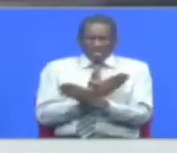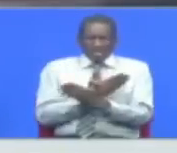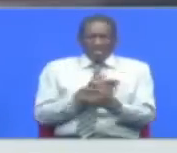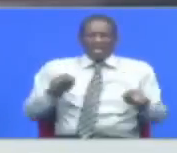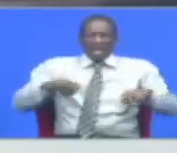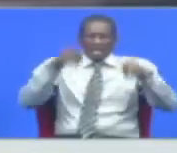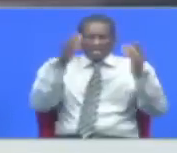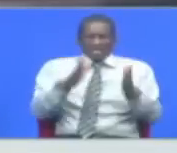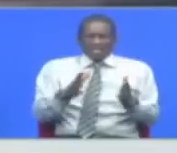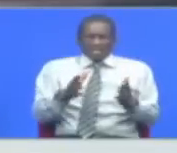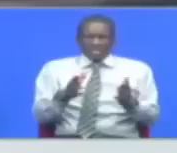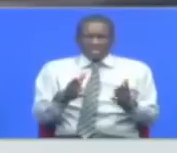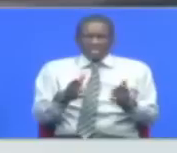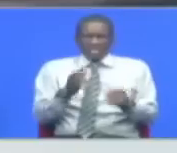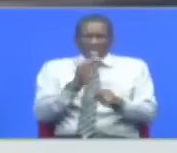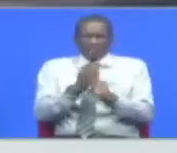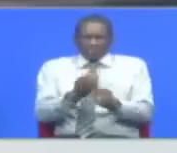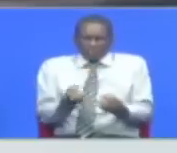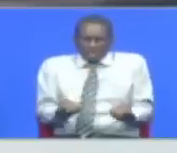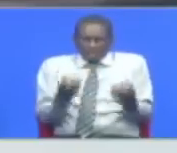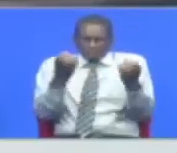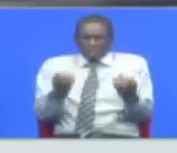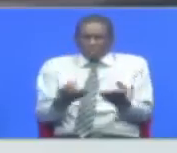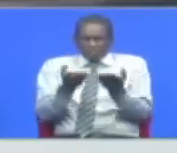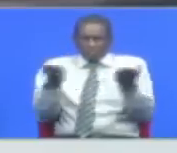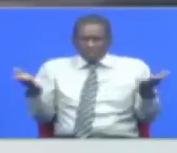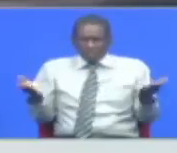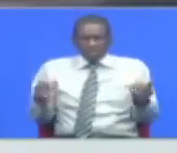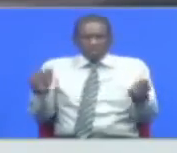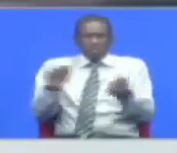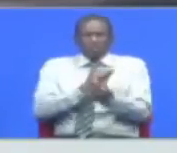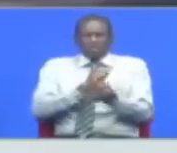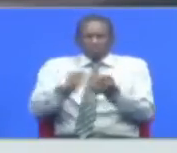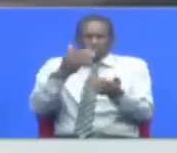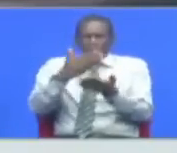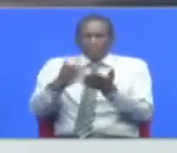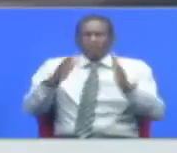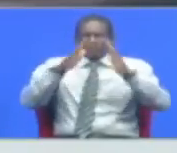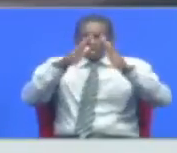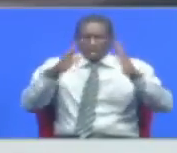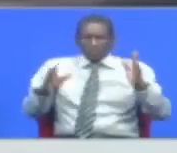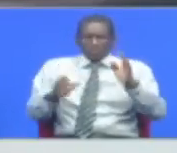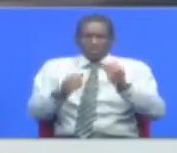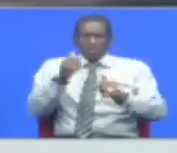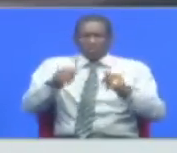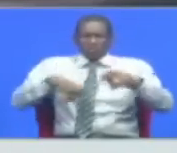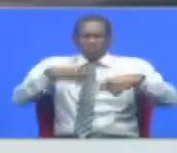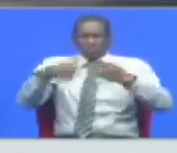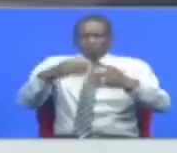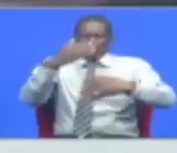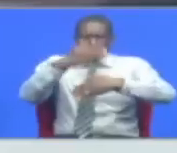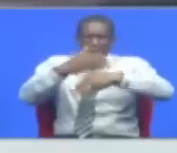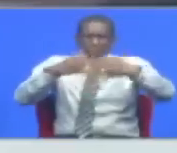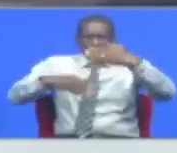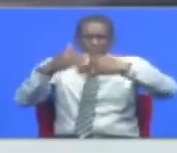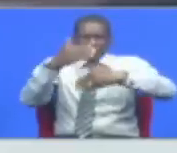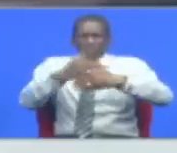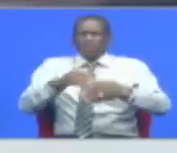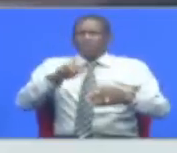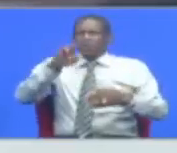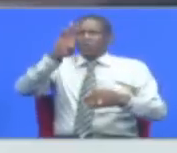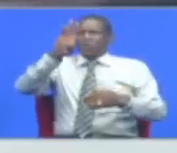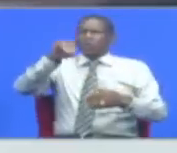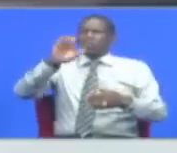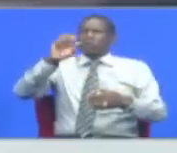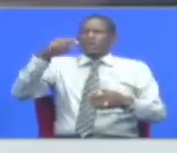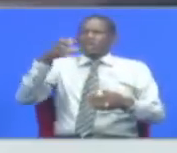to have used improvised explosive devices to destroy sections of the house, which was still under construction. Mwangi accuses